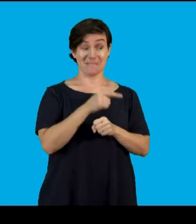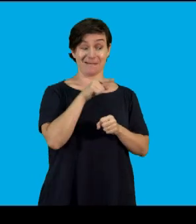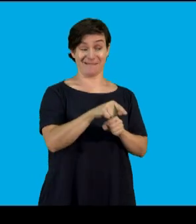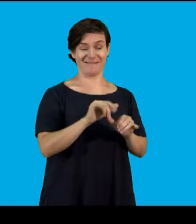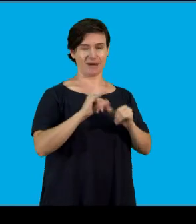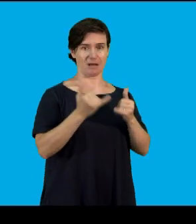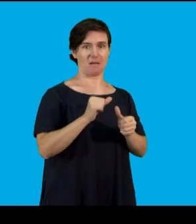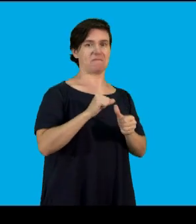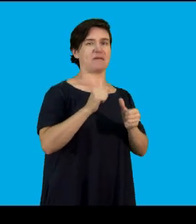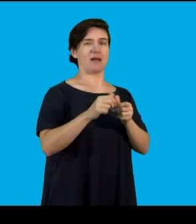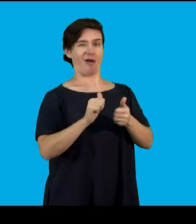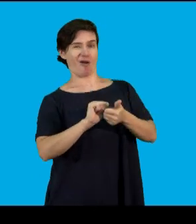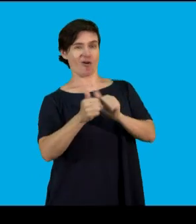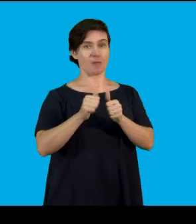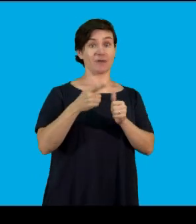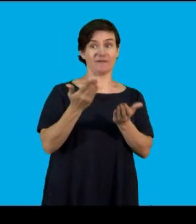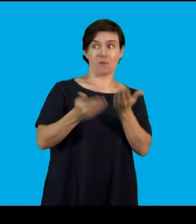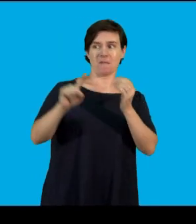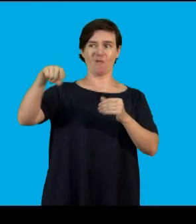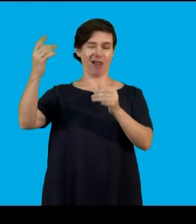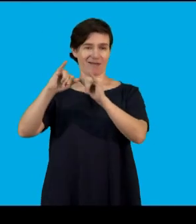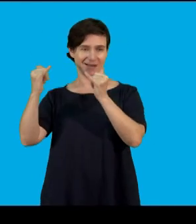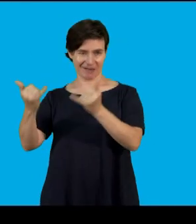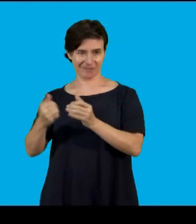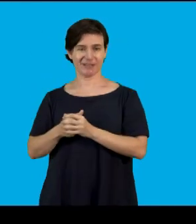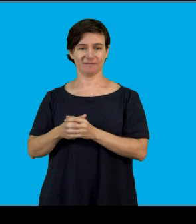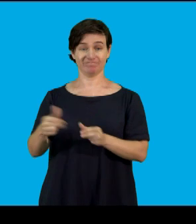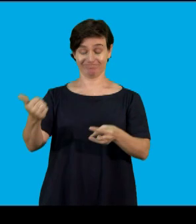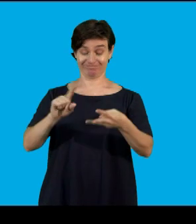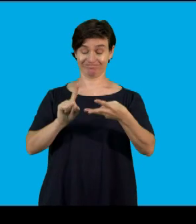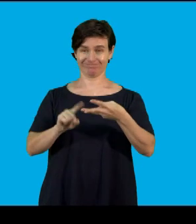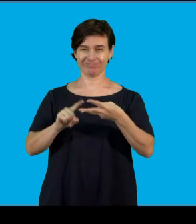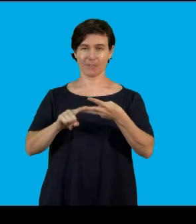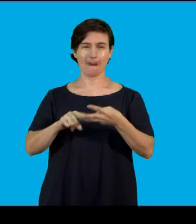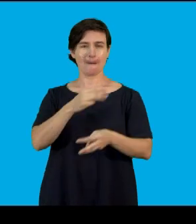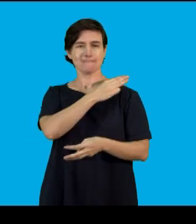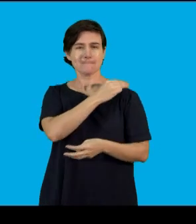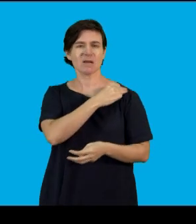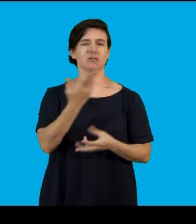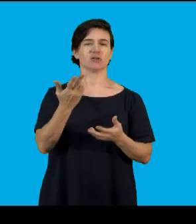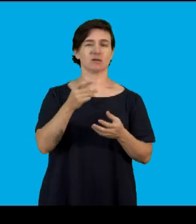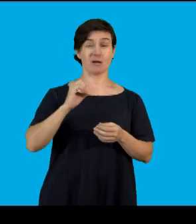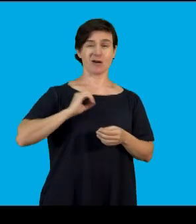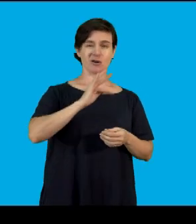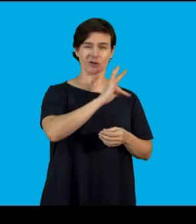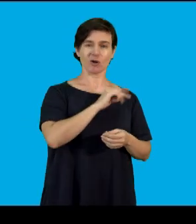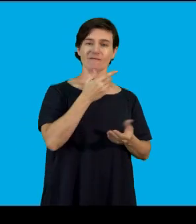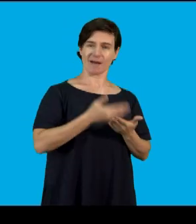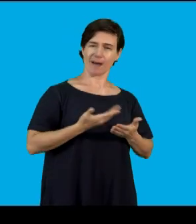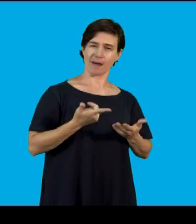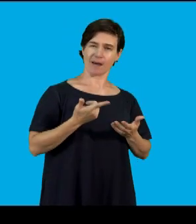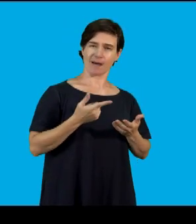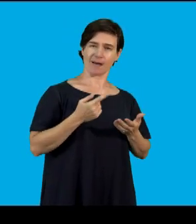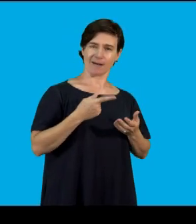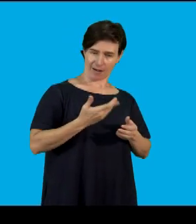advantage if unique solutions or ideas are implemented. Management or employees may keep up with